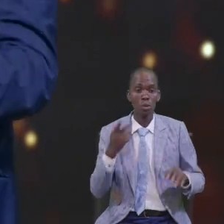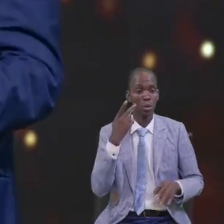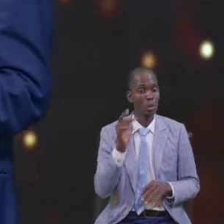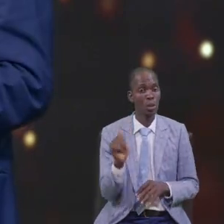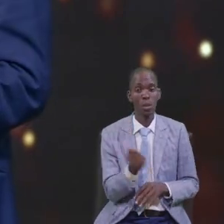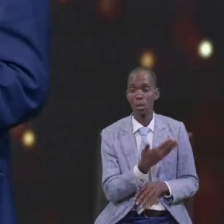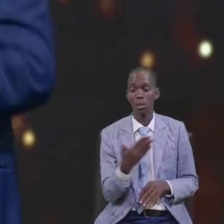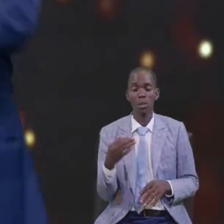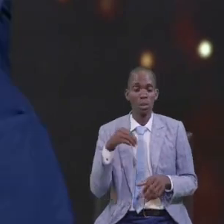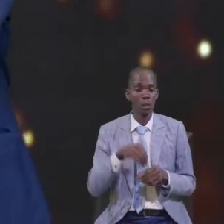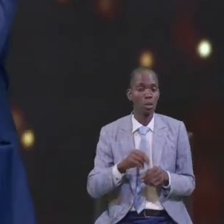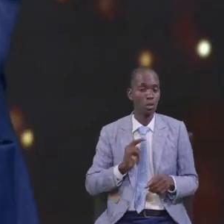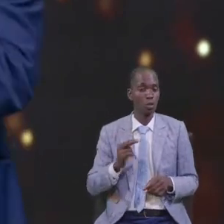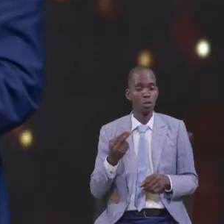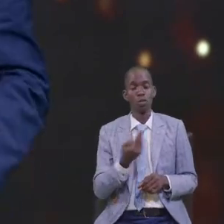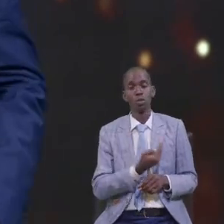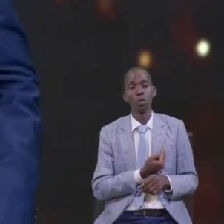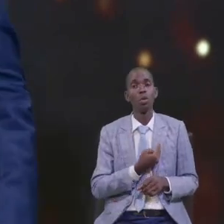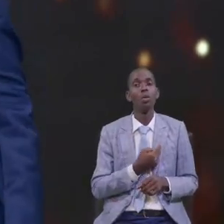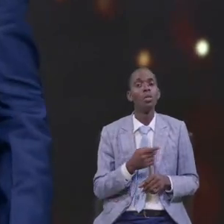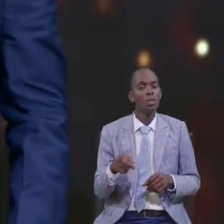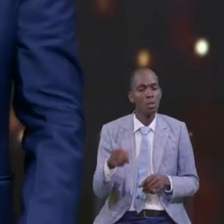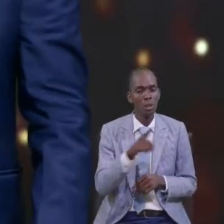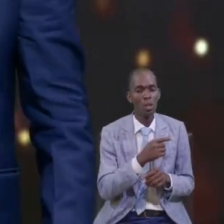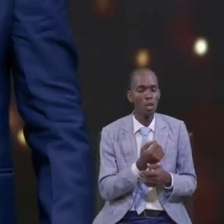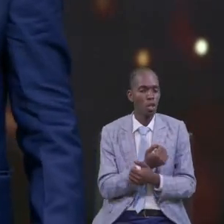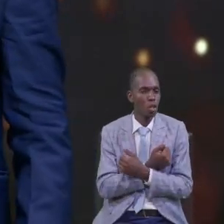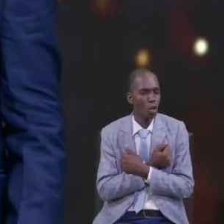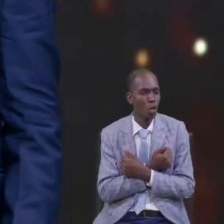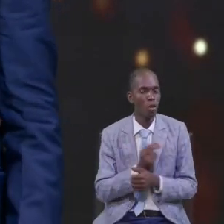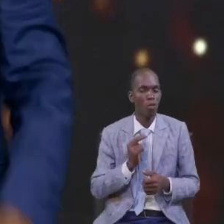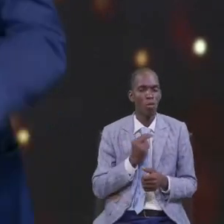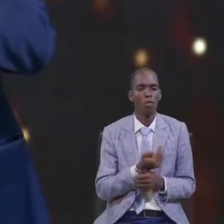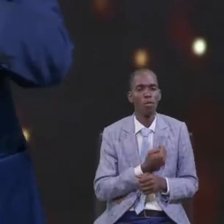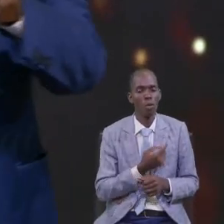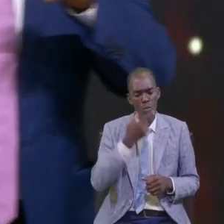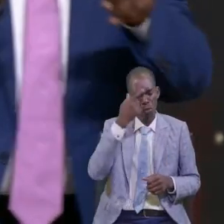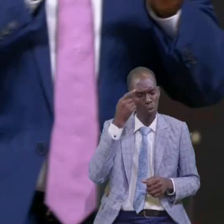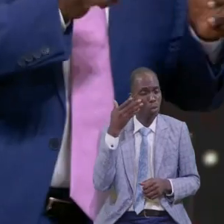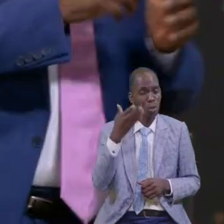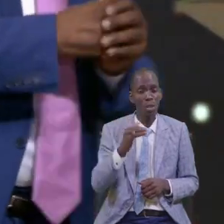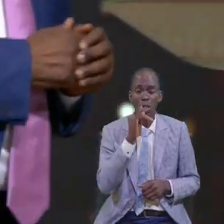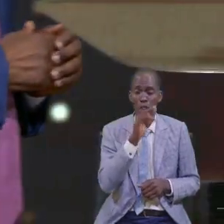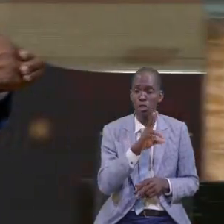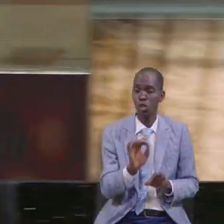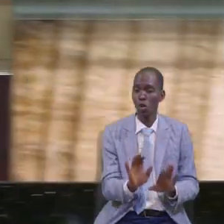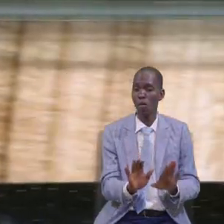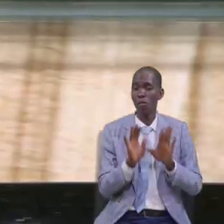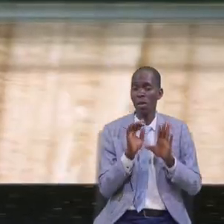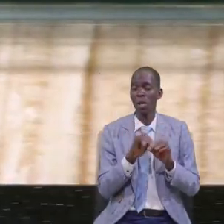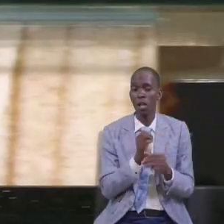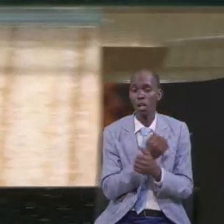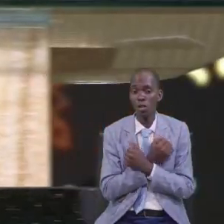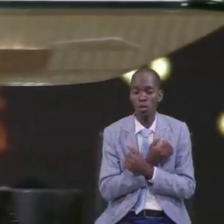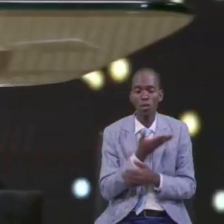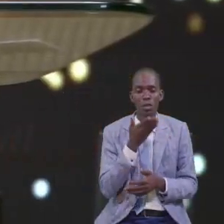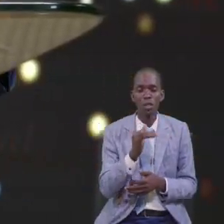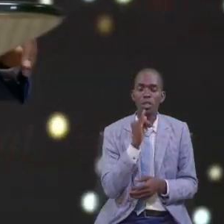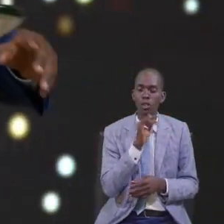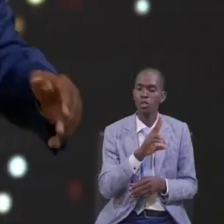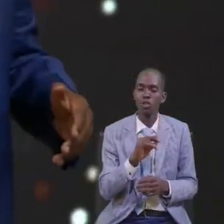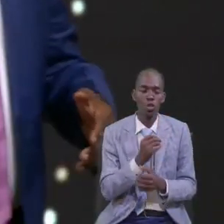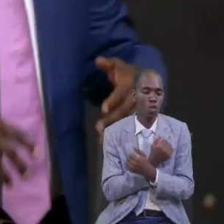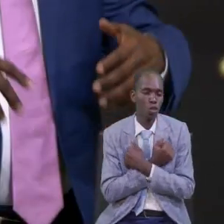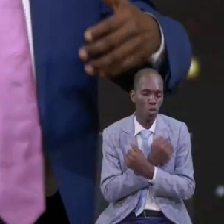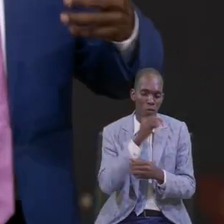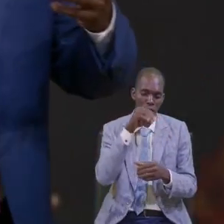to fear us. They love us because there is no fear in love and there is no love in